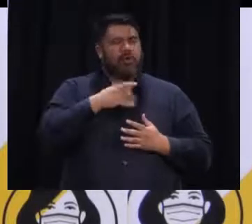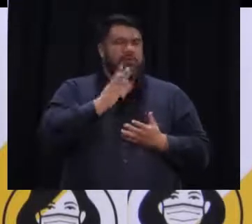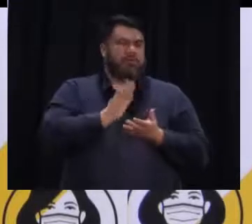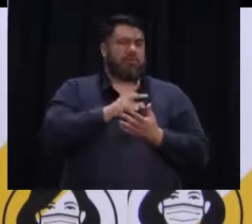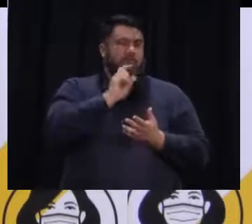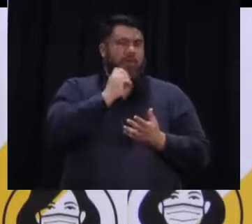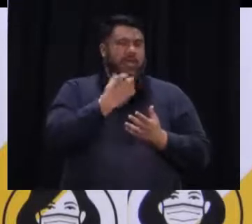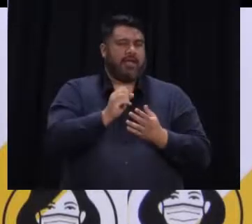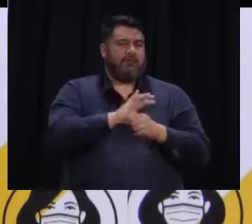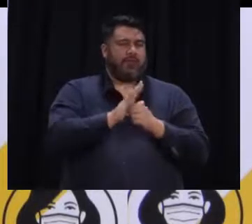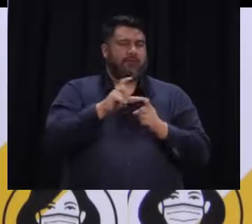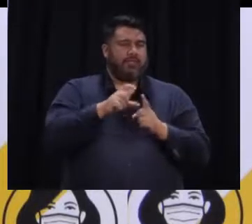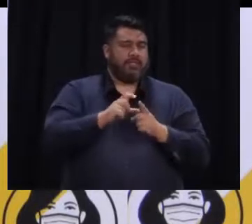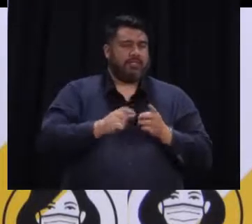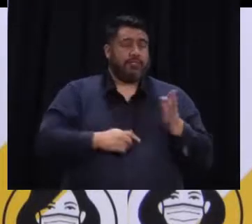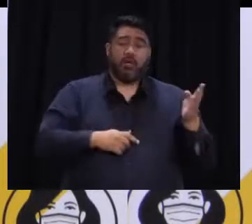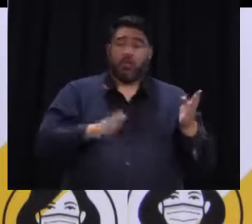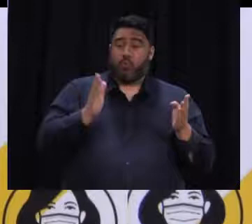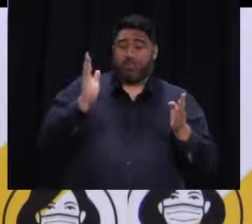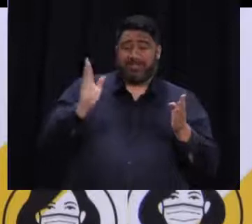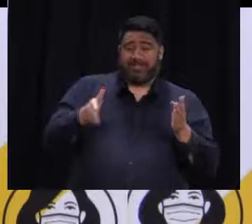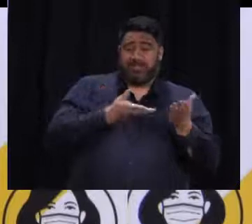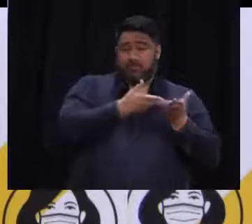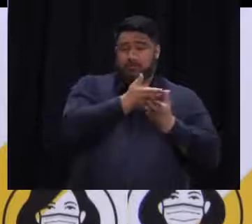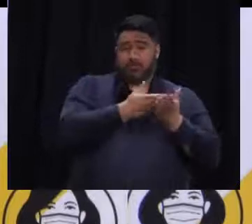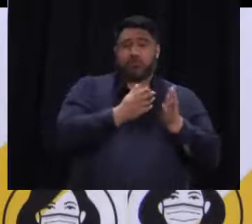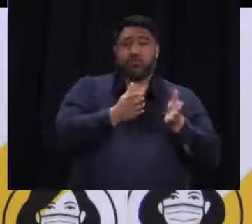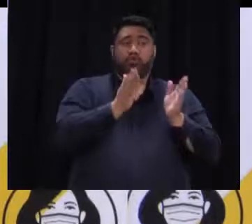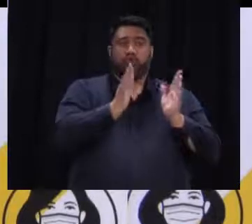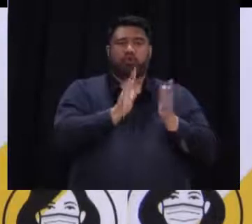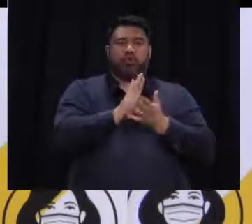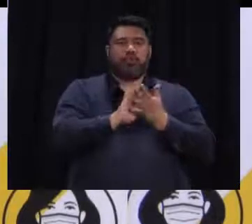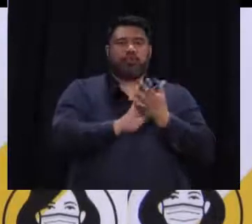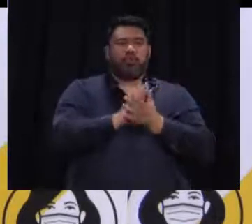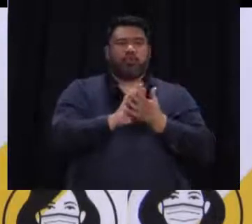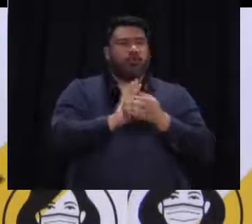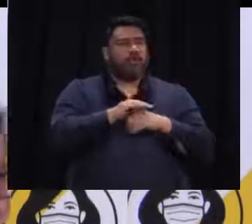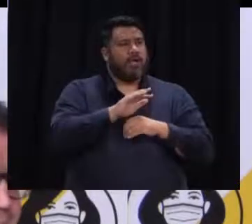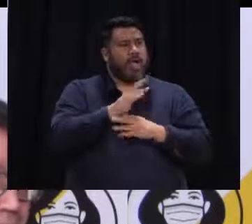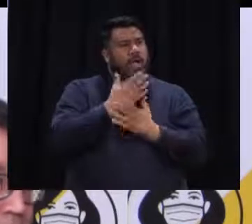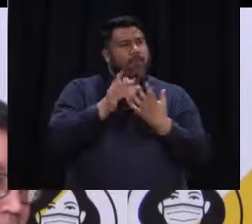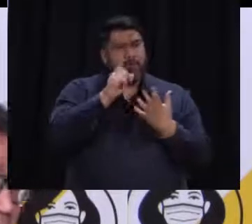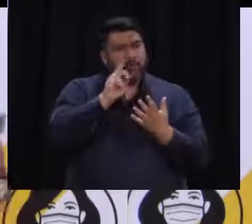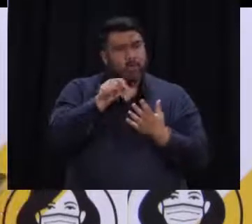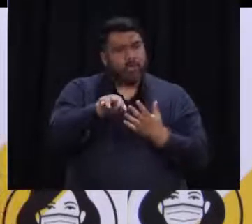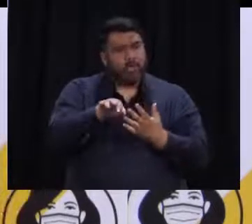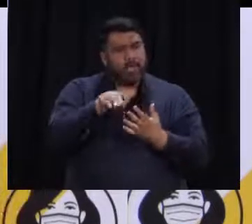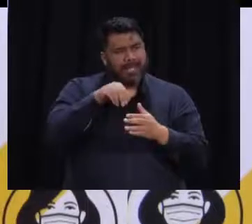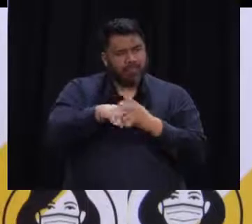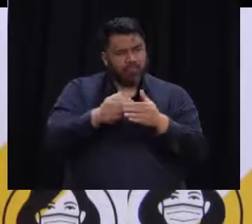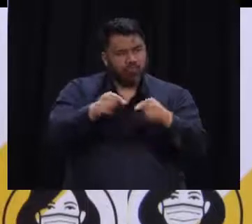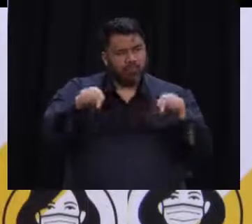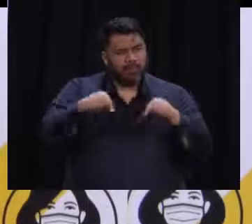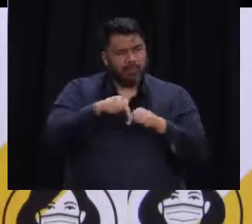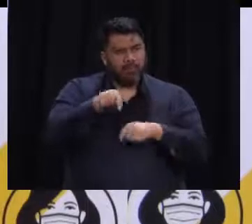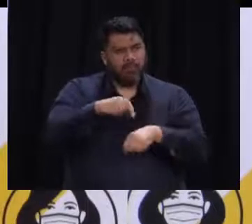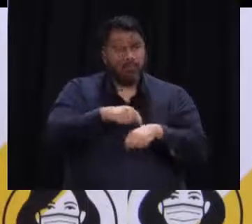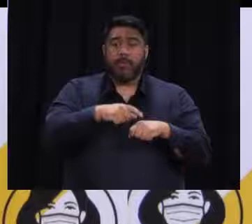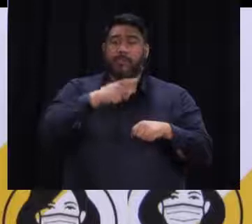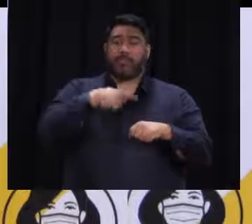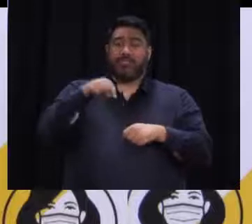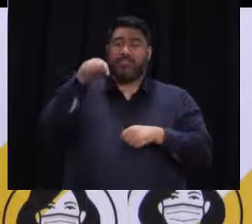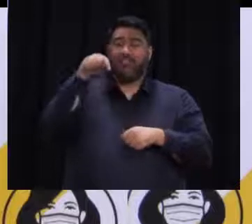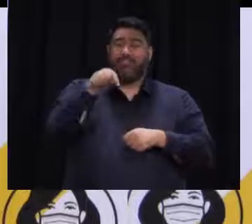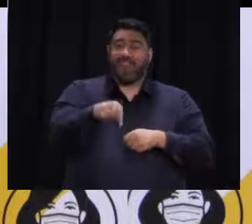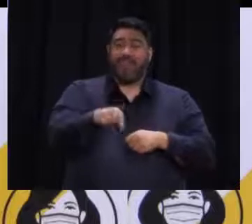still working with the church to get a firm number on the denominator there, and the reason for that is it was essentially an